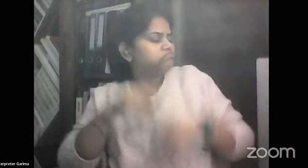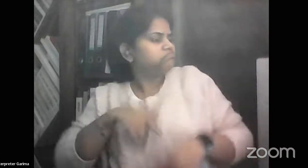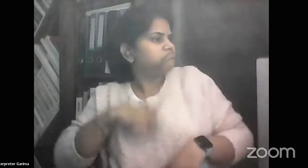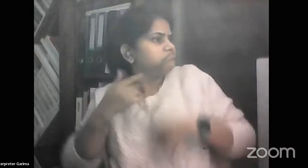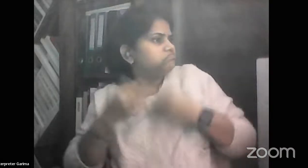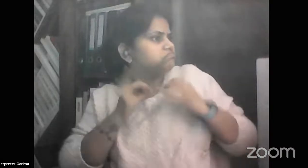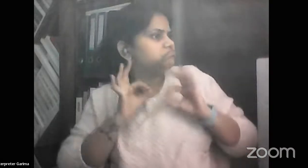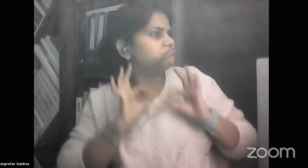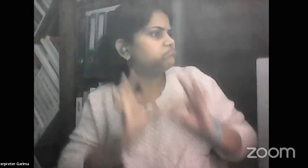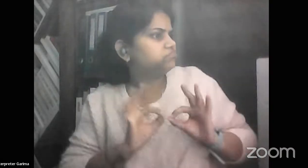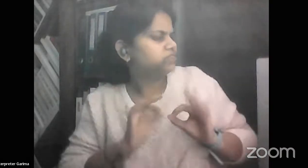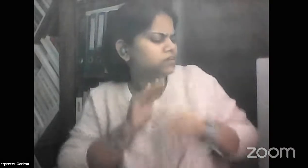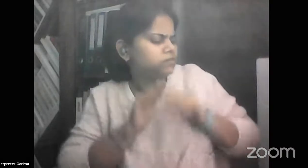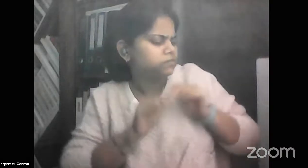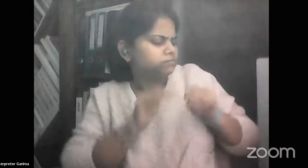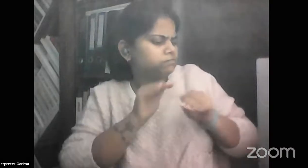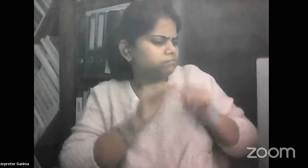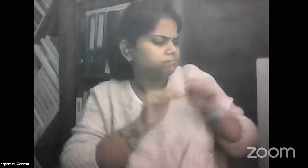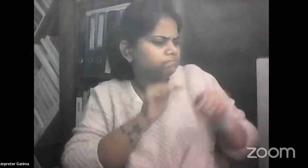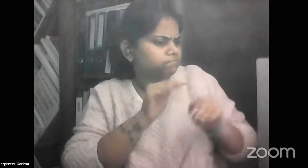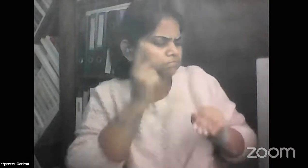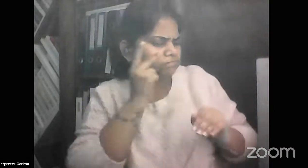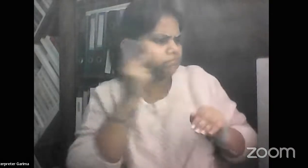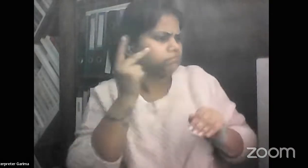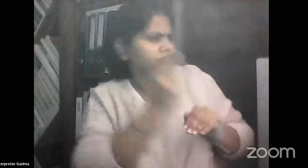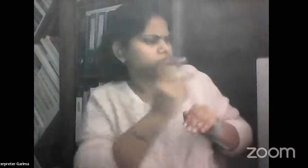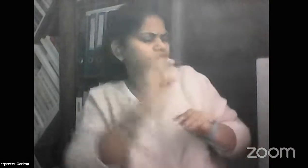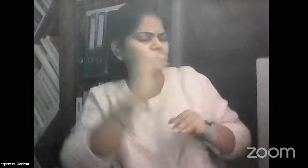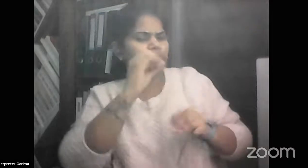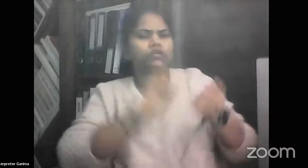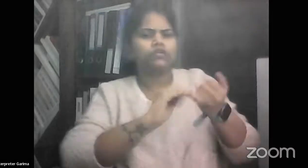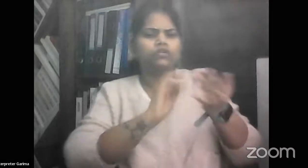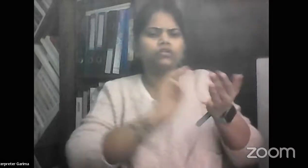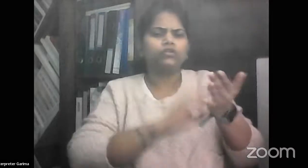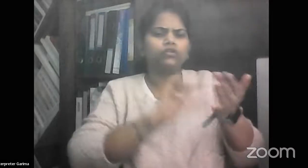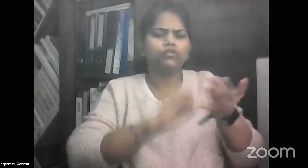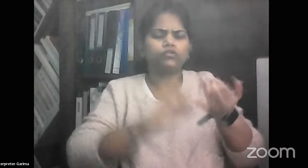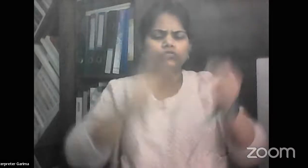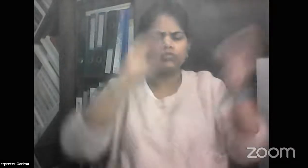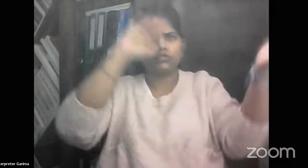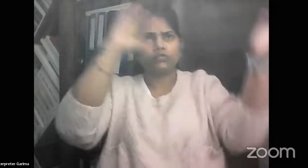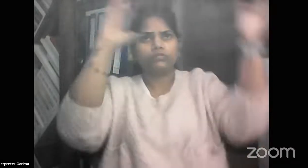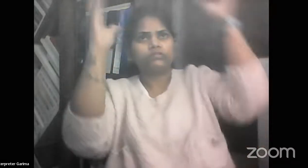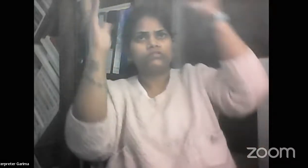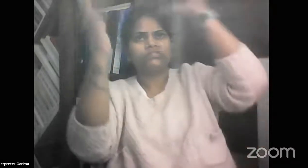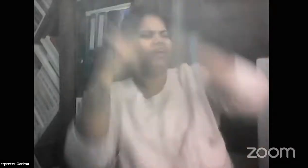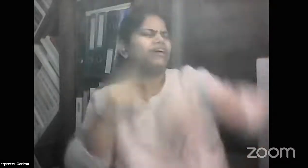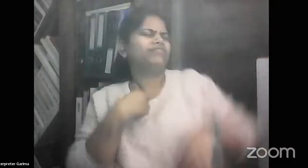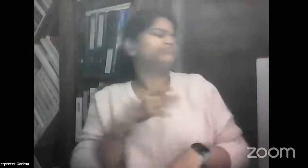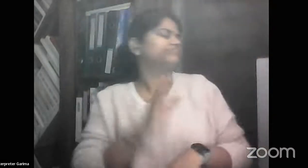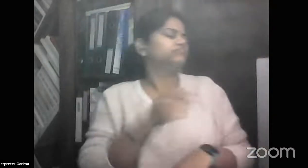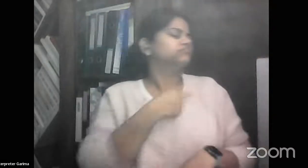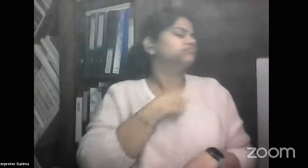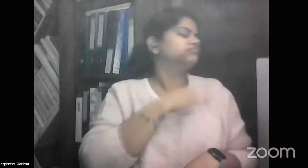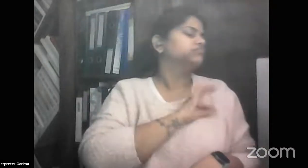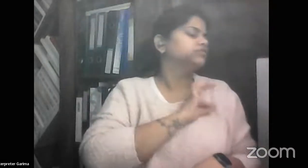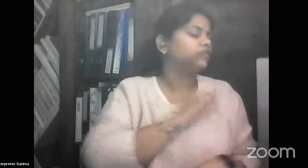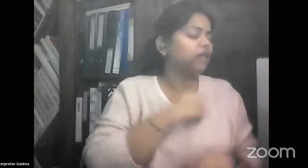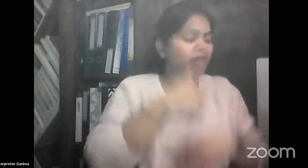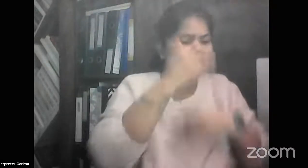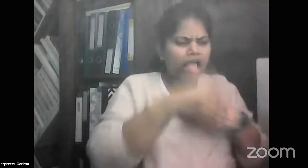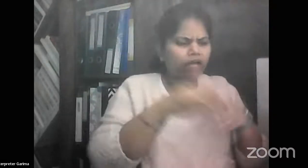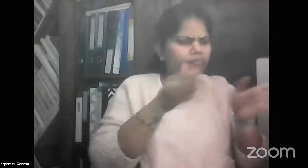baby steps, I've been discovering the cosmos, the world, which we hardly care to know about because of our limited perception of